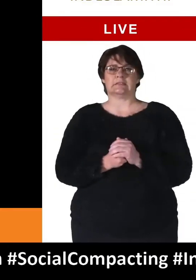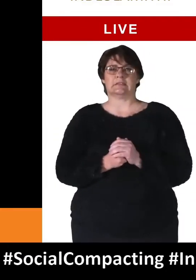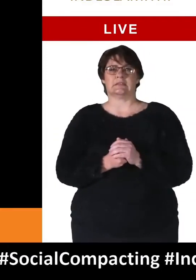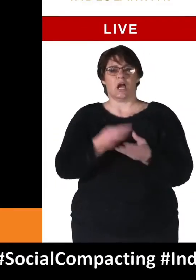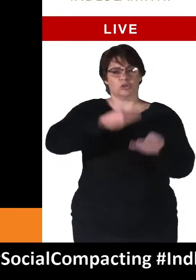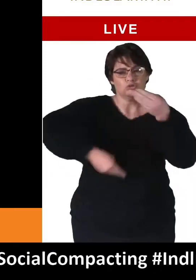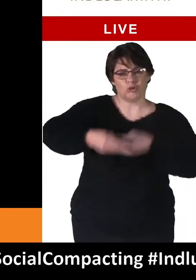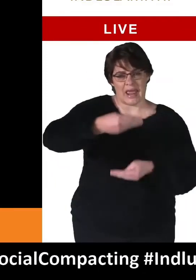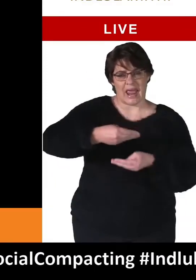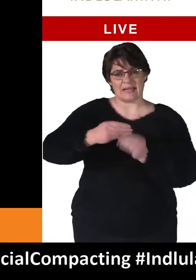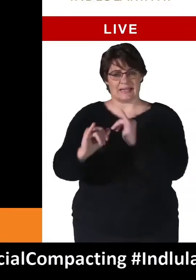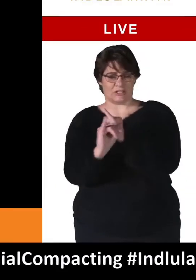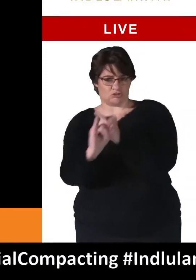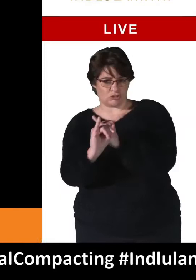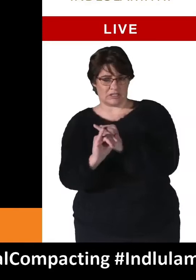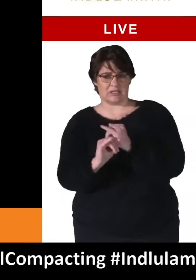trade and industry,